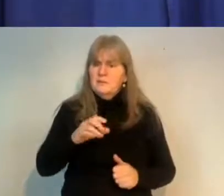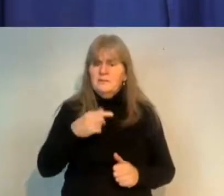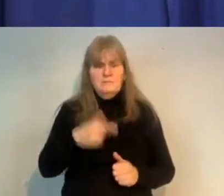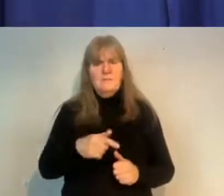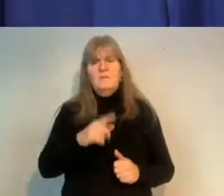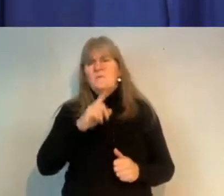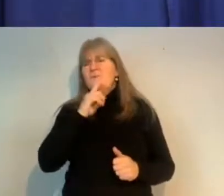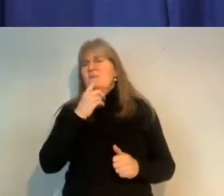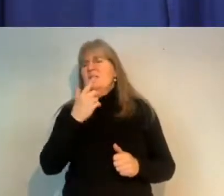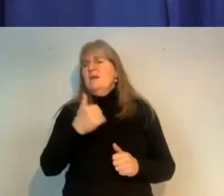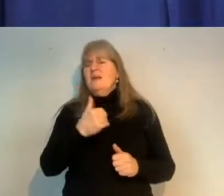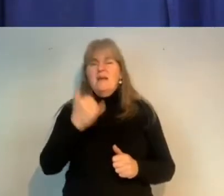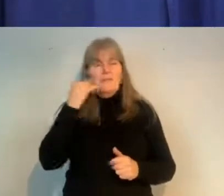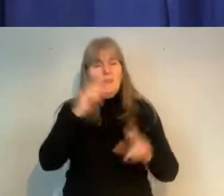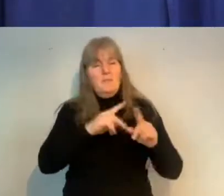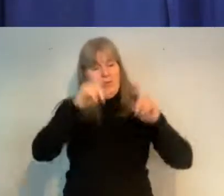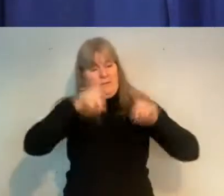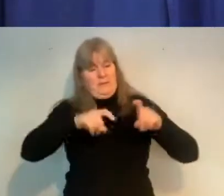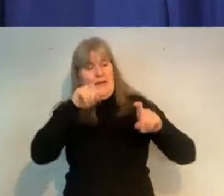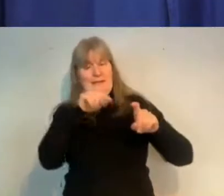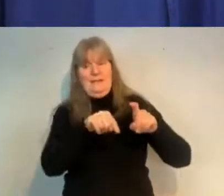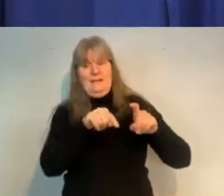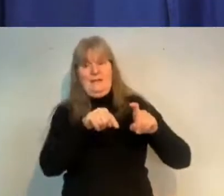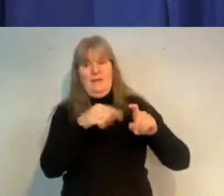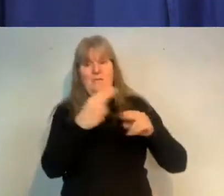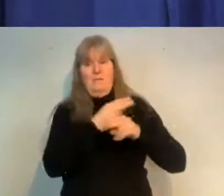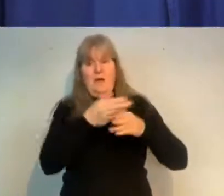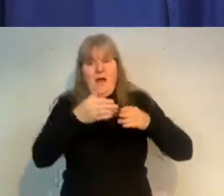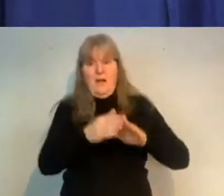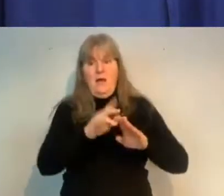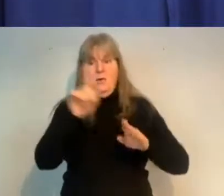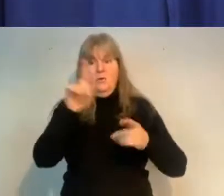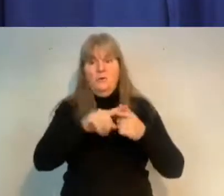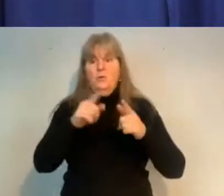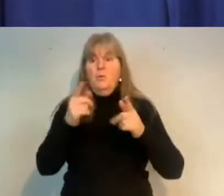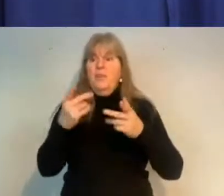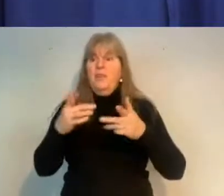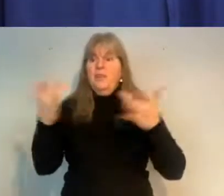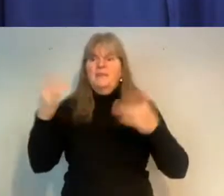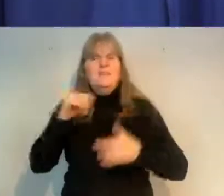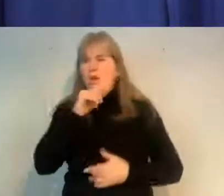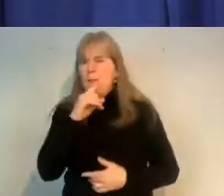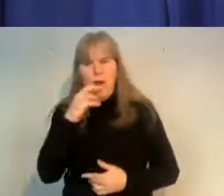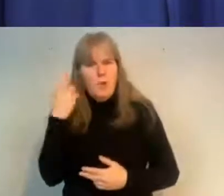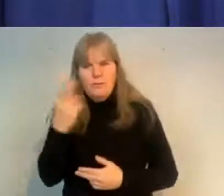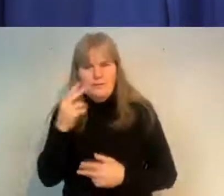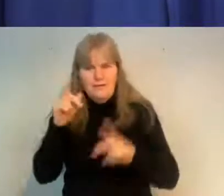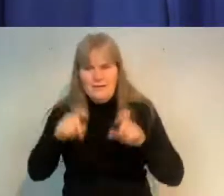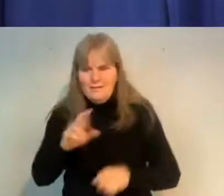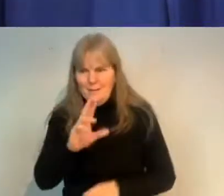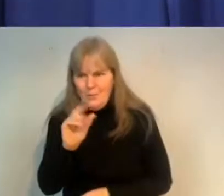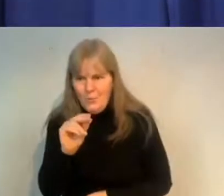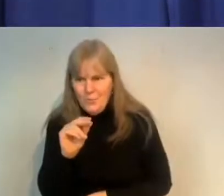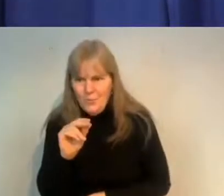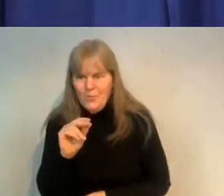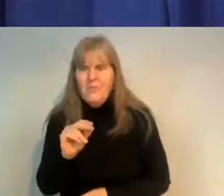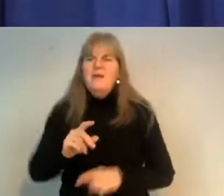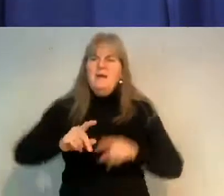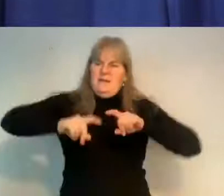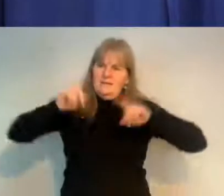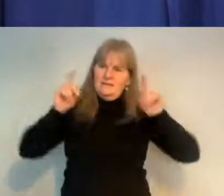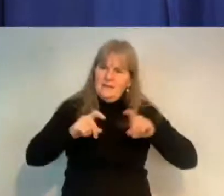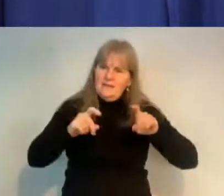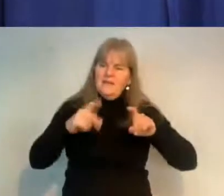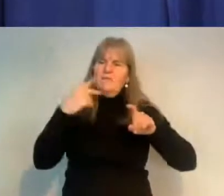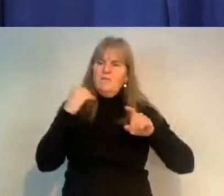using testing to allow them to go do things, that's not what testing's for. If we use testing to make sure that we have the statistical